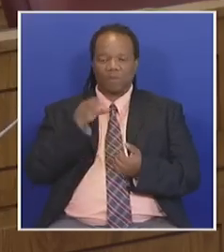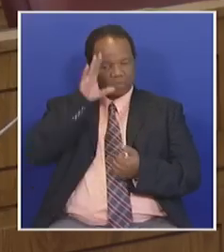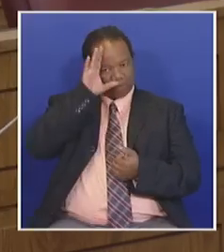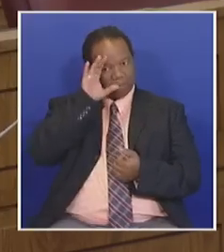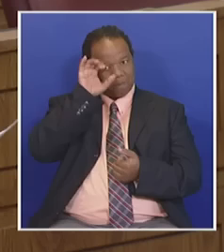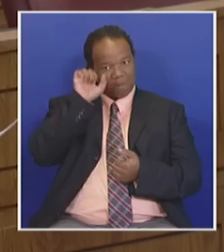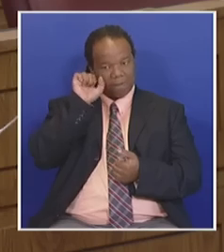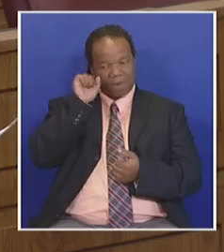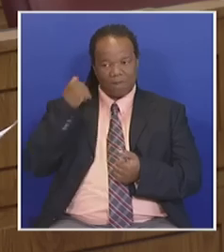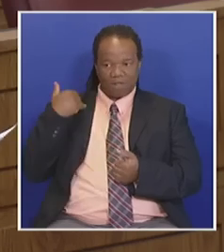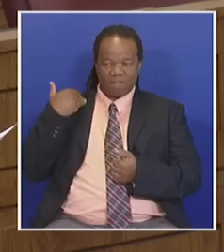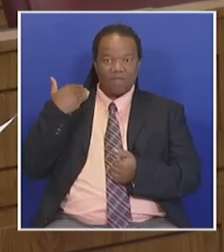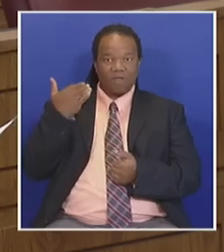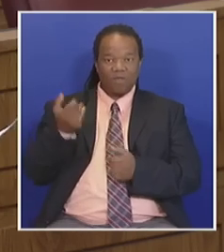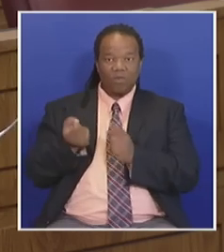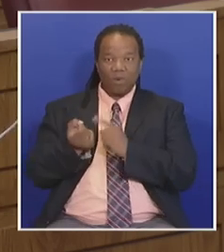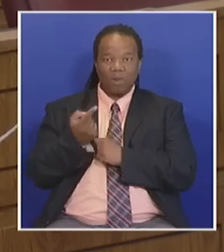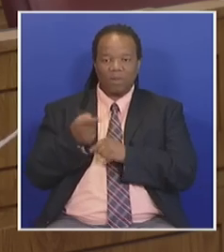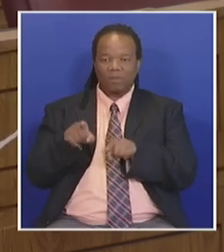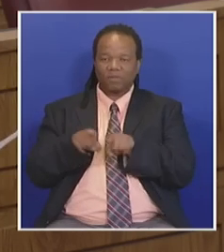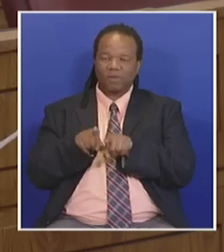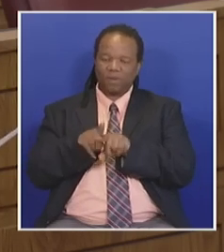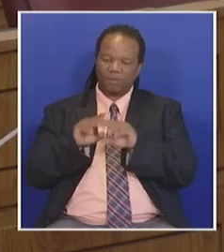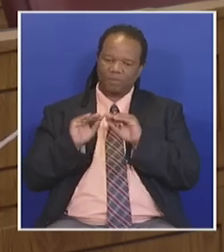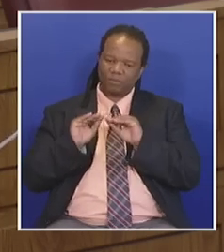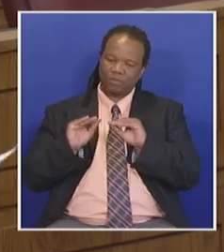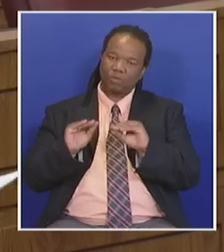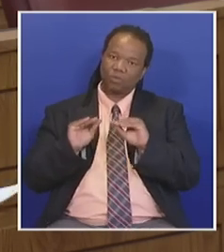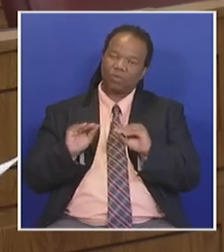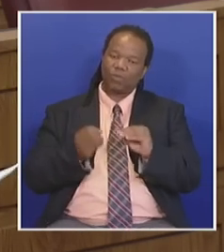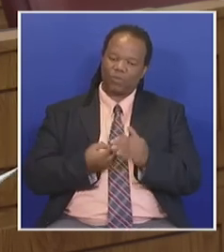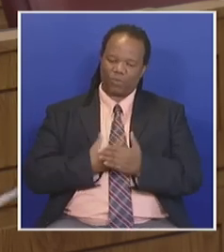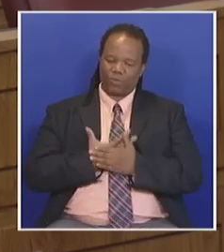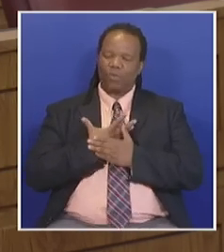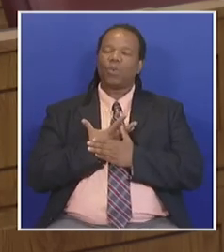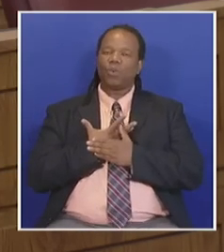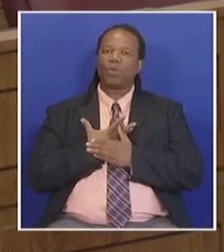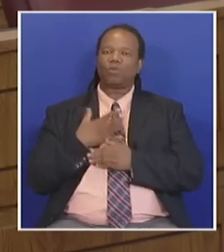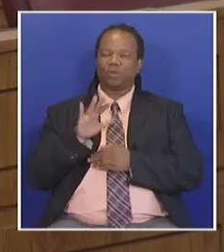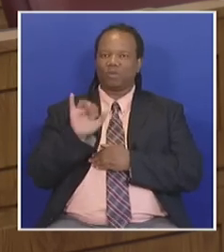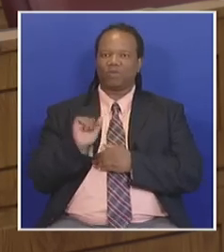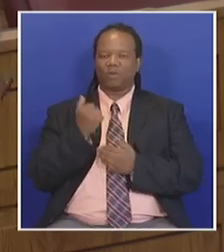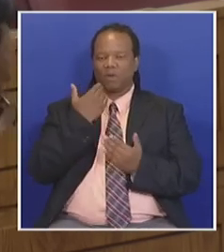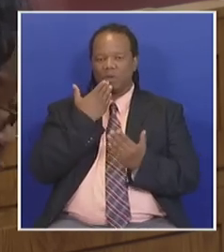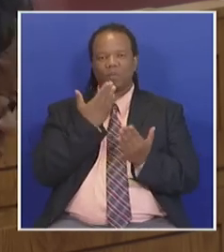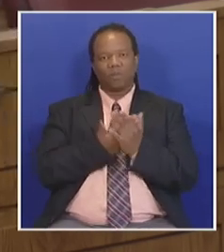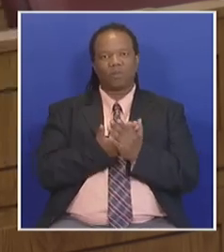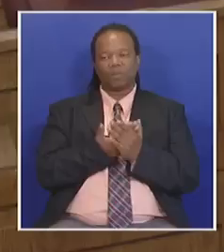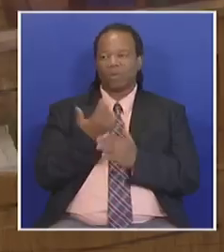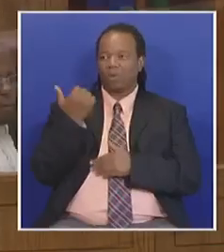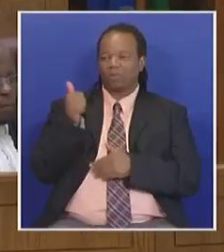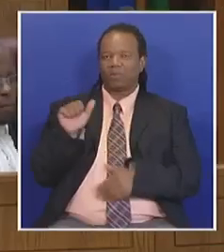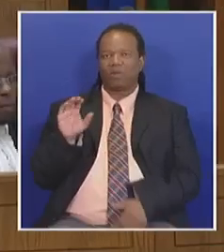be documented and taught to the young people of our country. I so move. Is there any objection to this